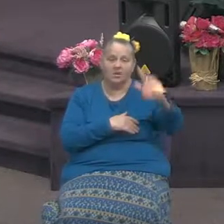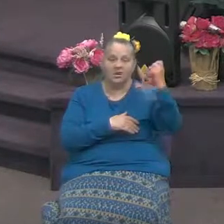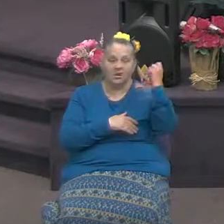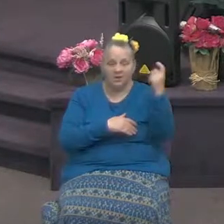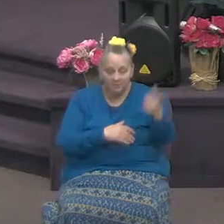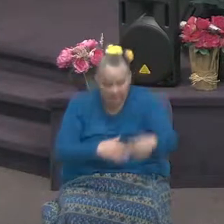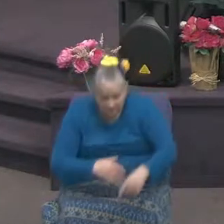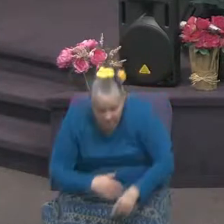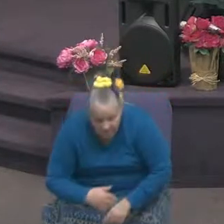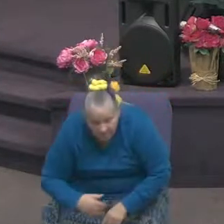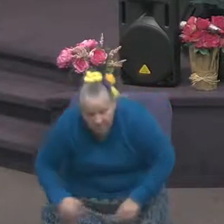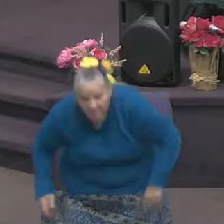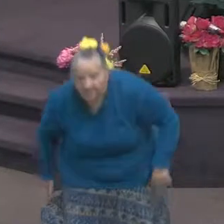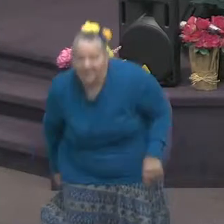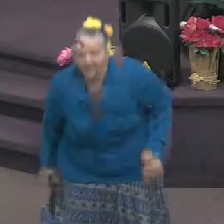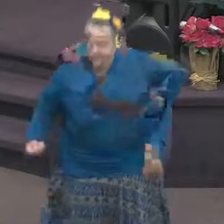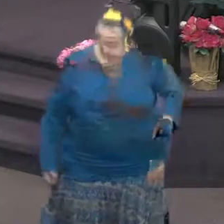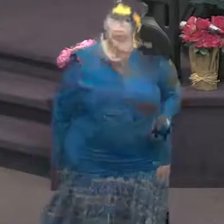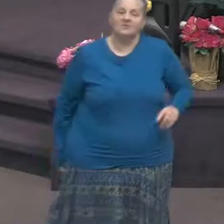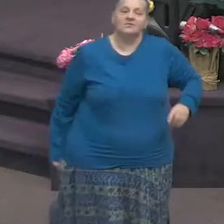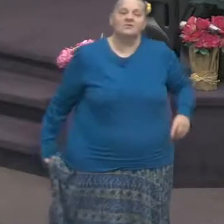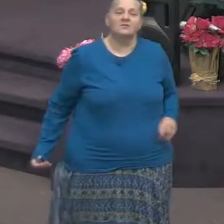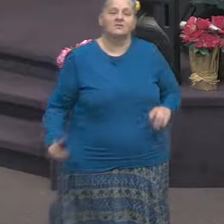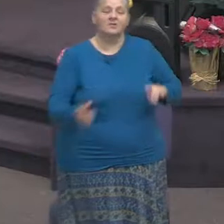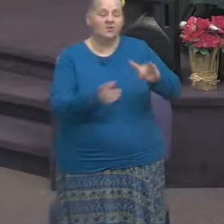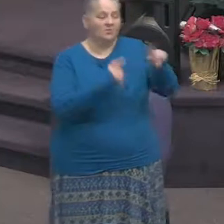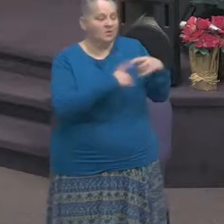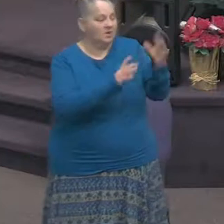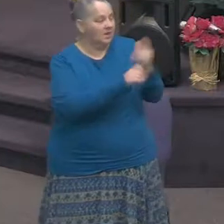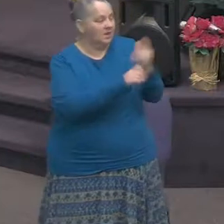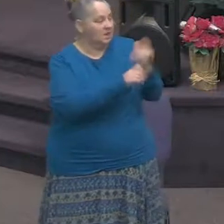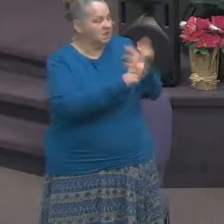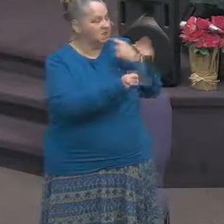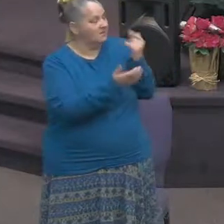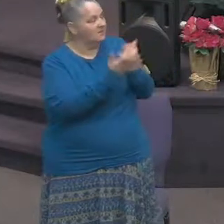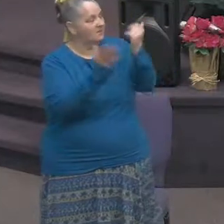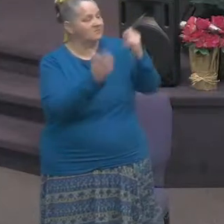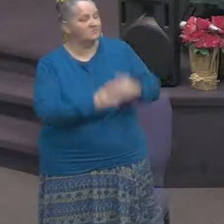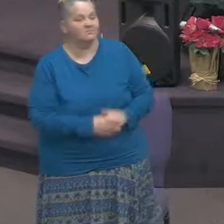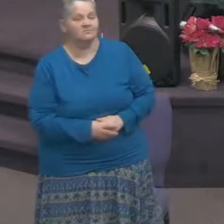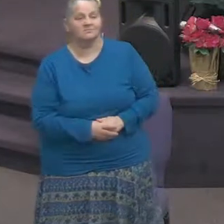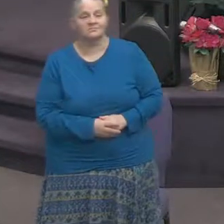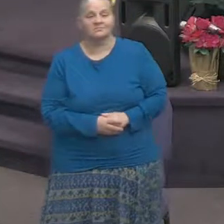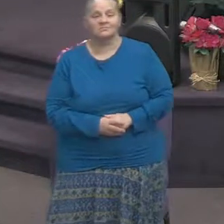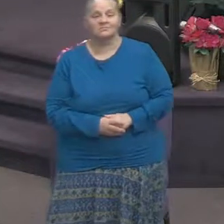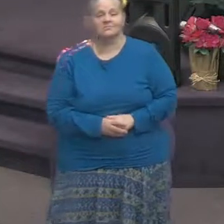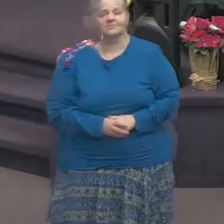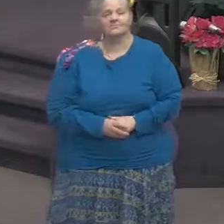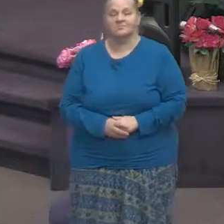43, verse 11. And just when you get there, say amen, so I know you're there.